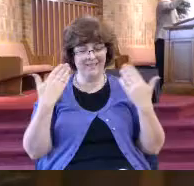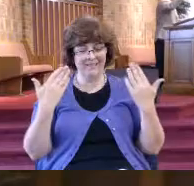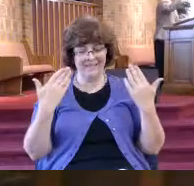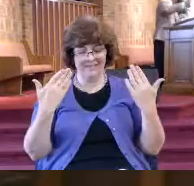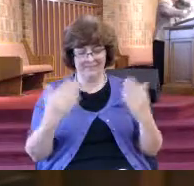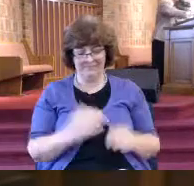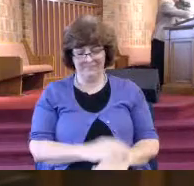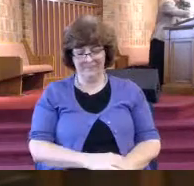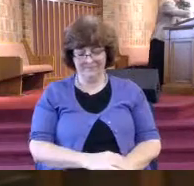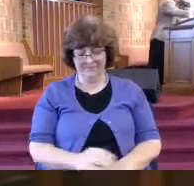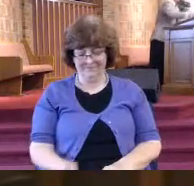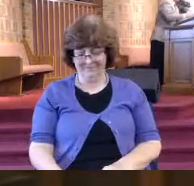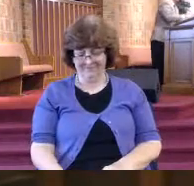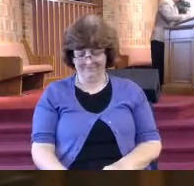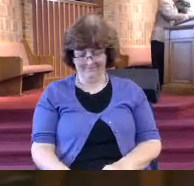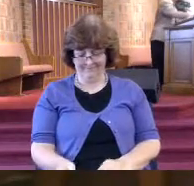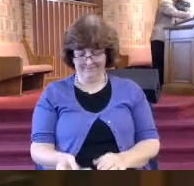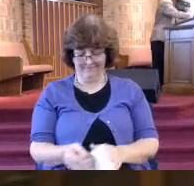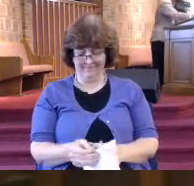eyes.